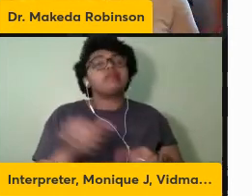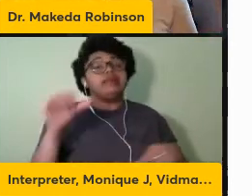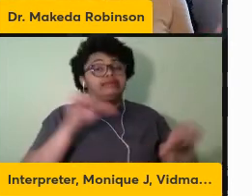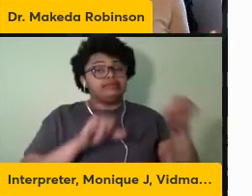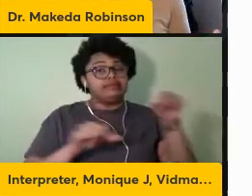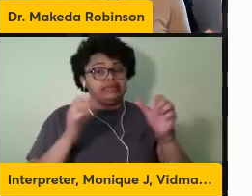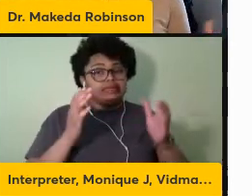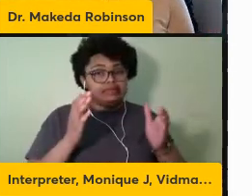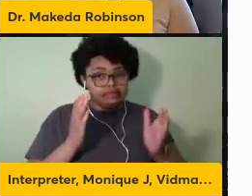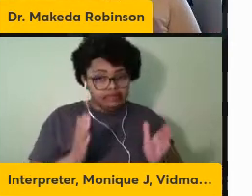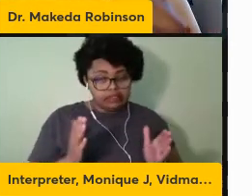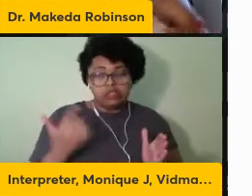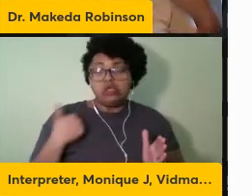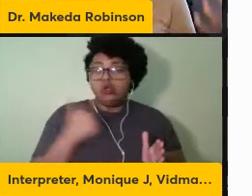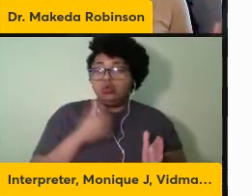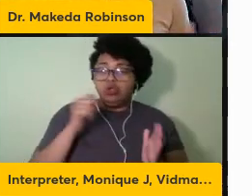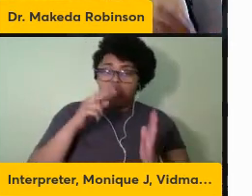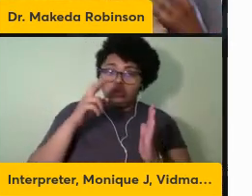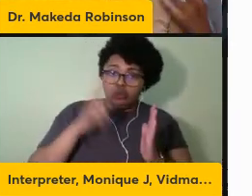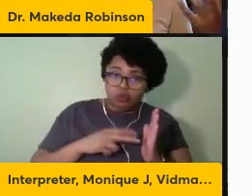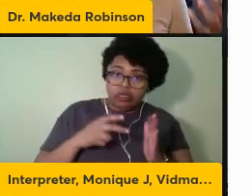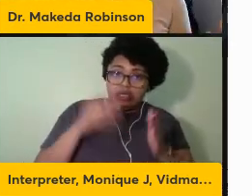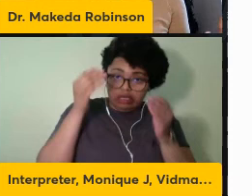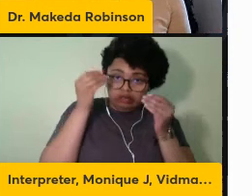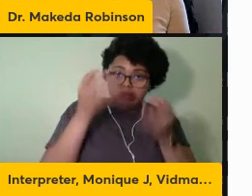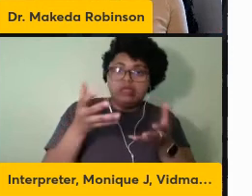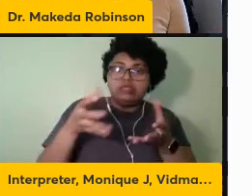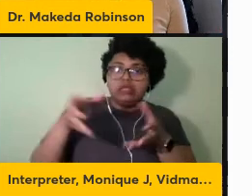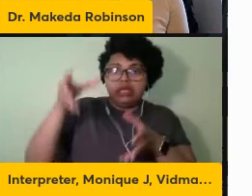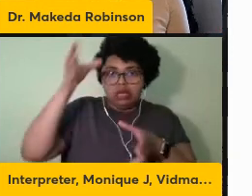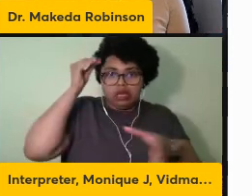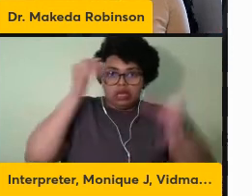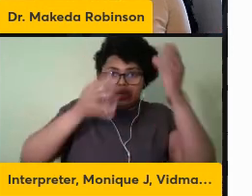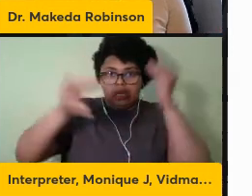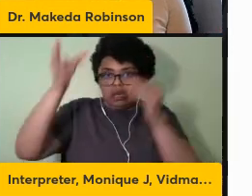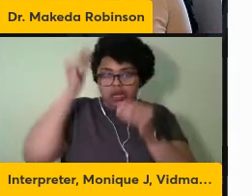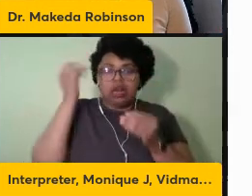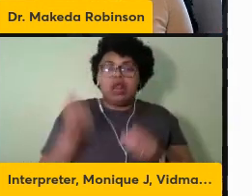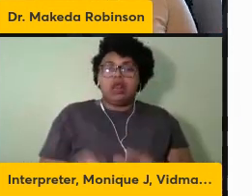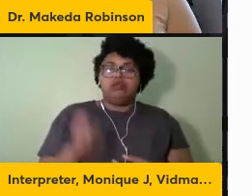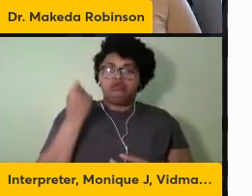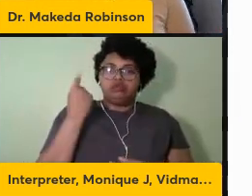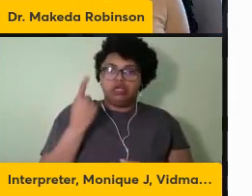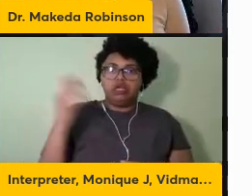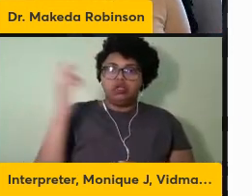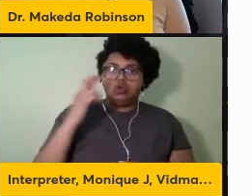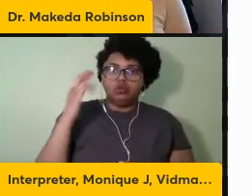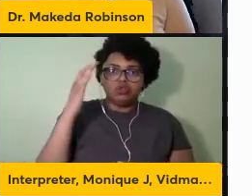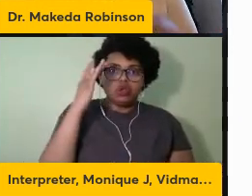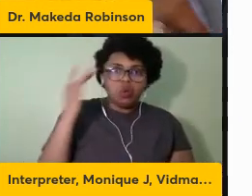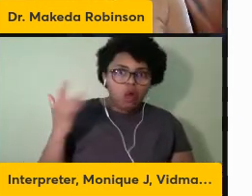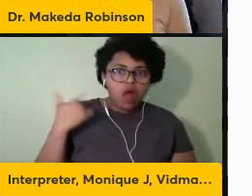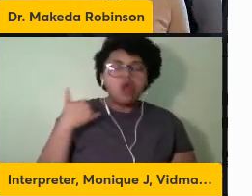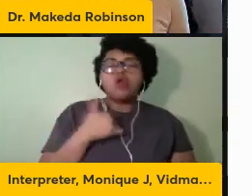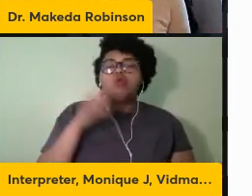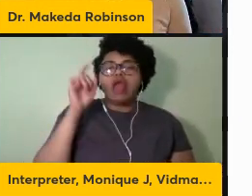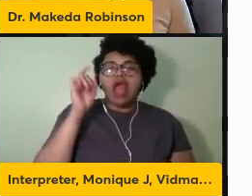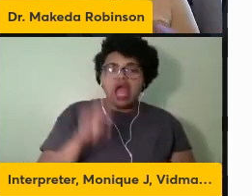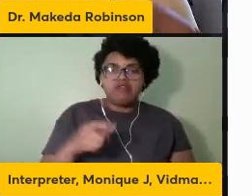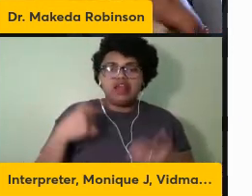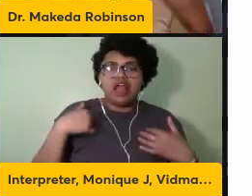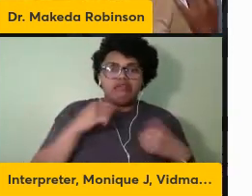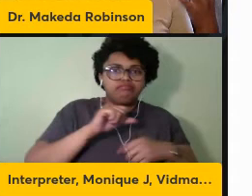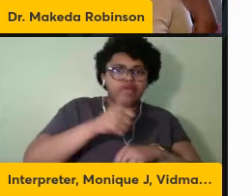were able to really read all of this information and gain knowledge and understand the reasons why we were having to have